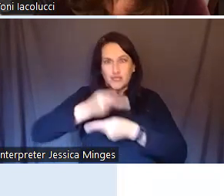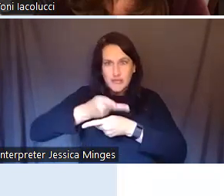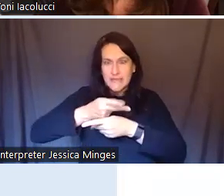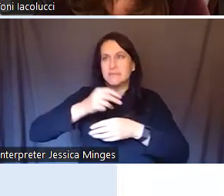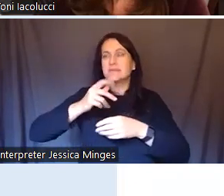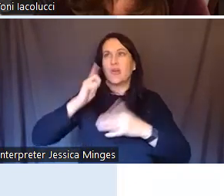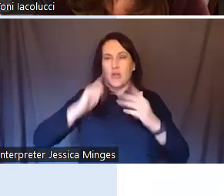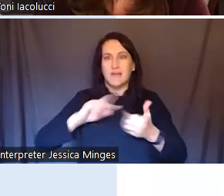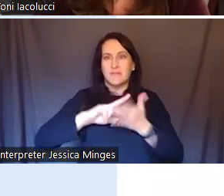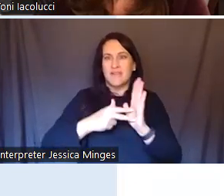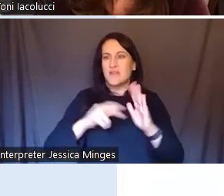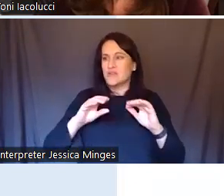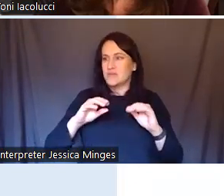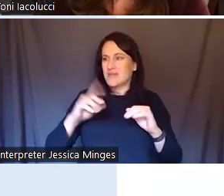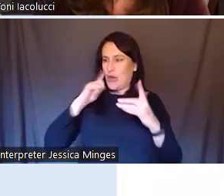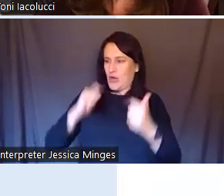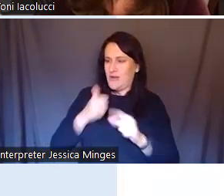does not have any kind of